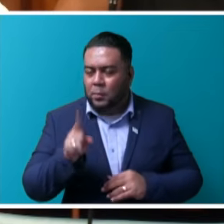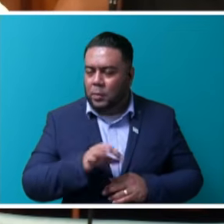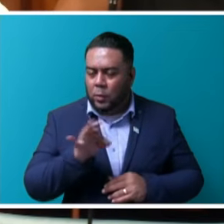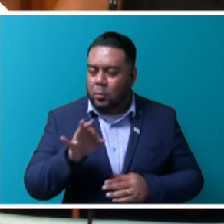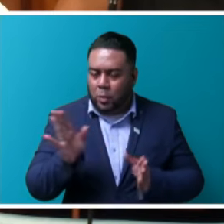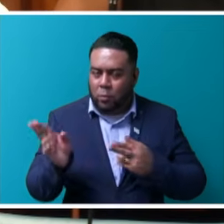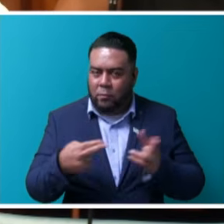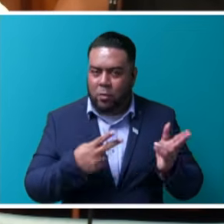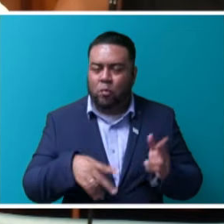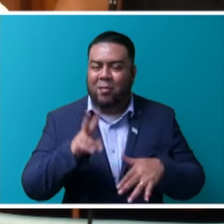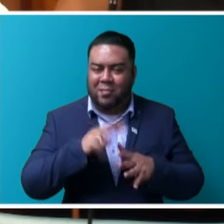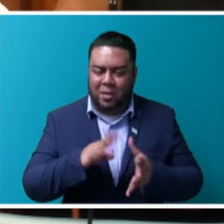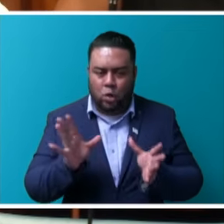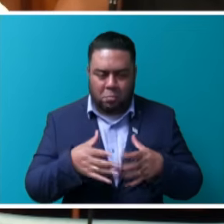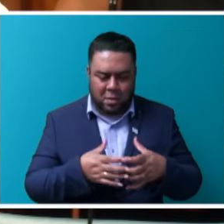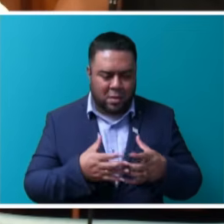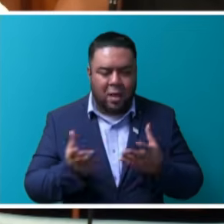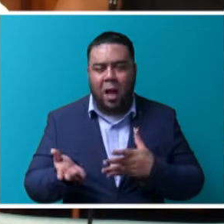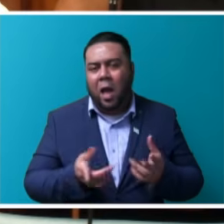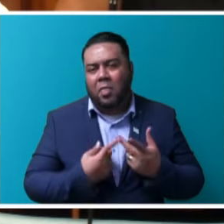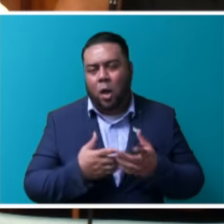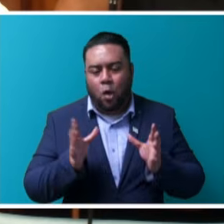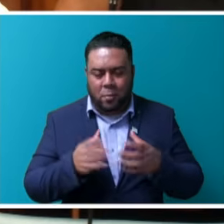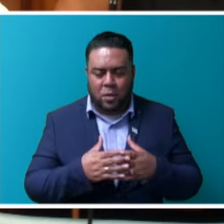referred to a standing committee or other committees of Parliament,